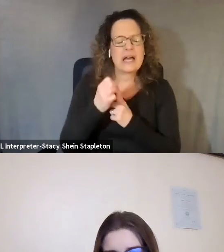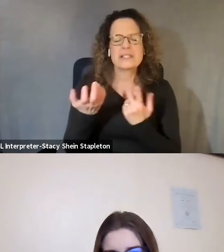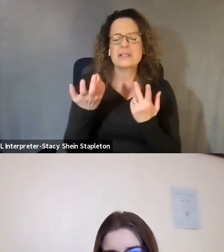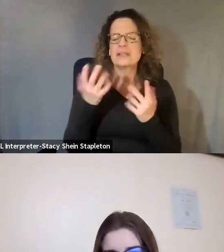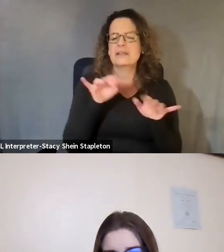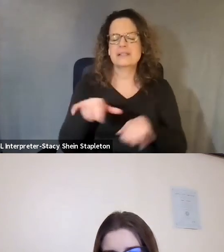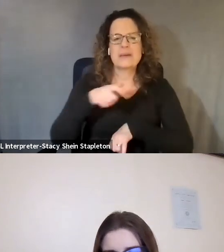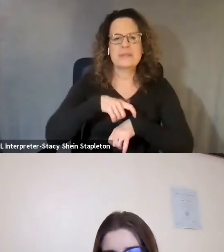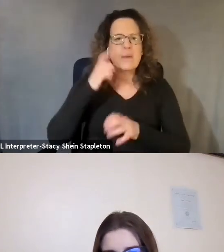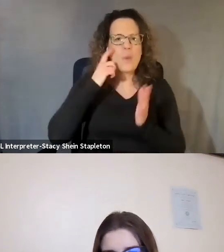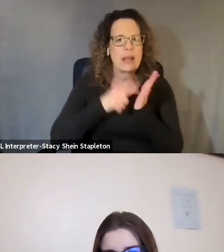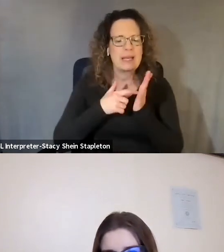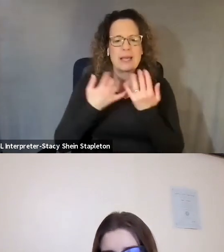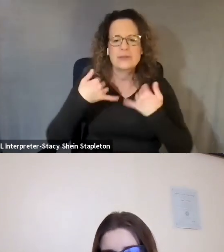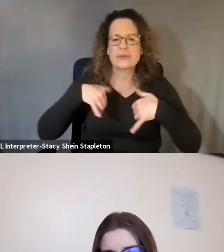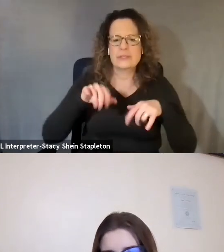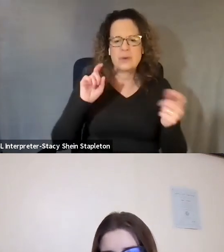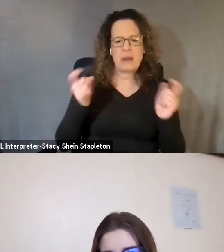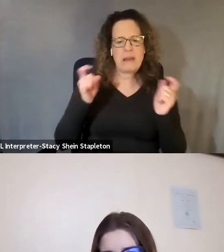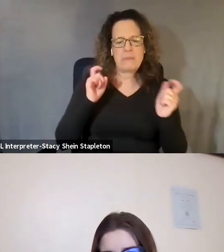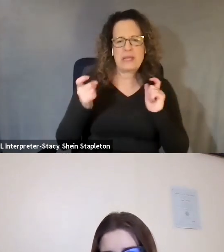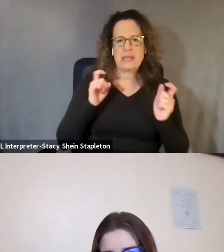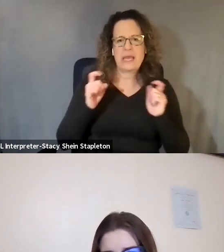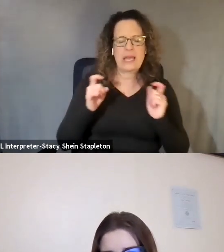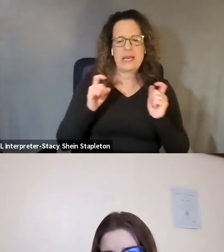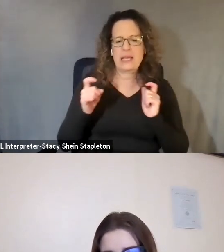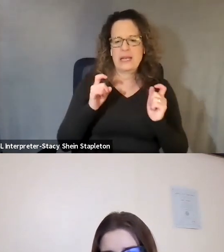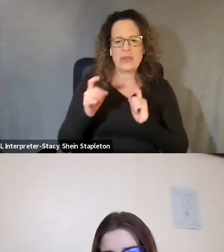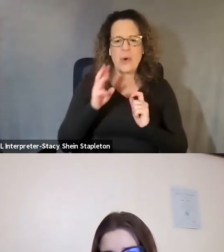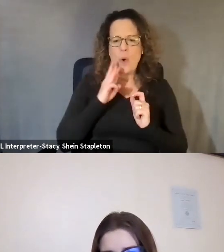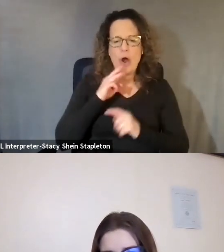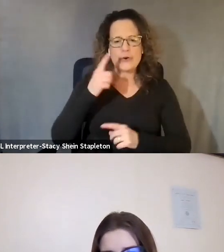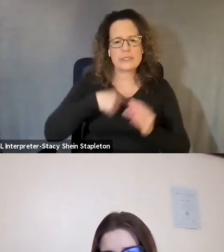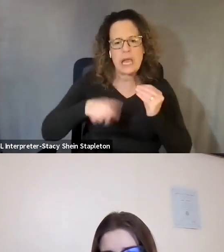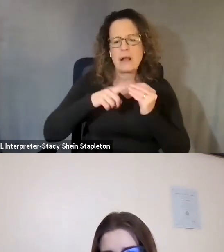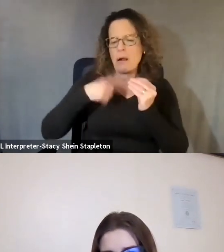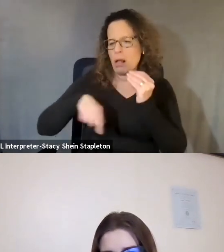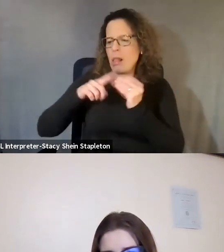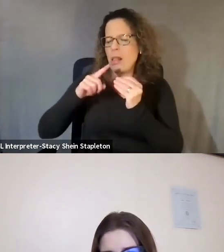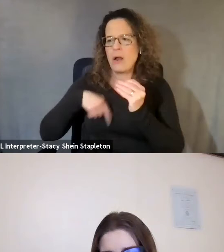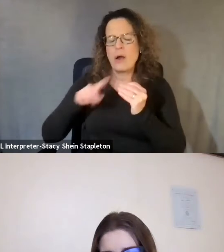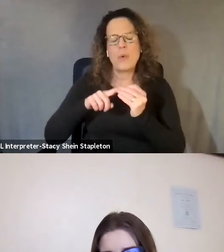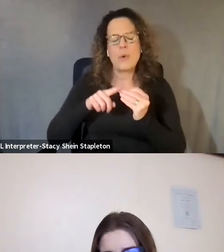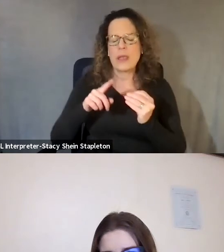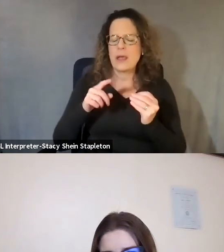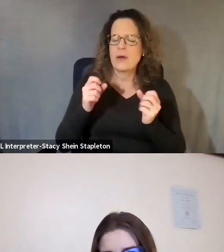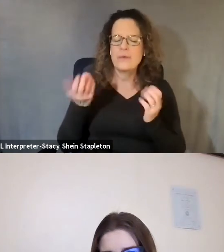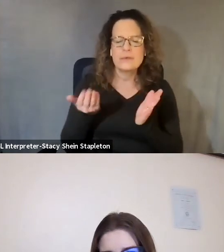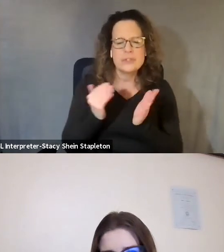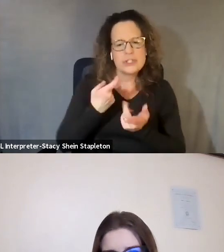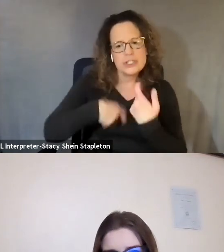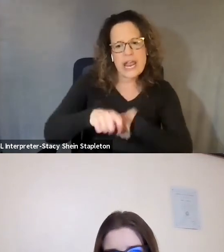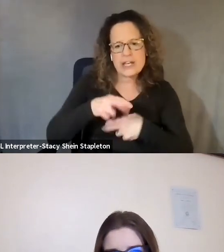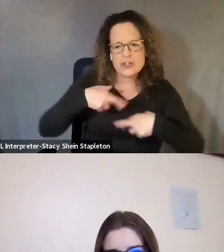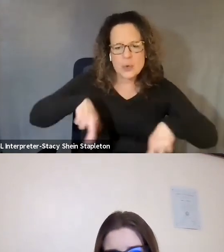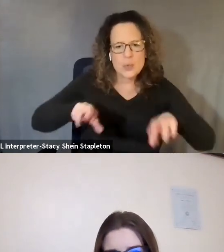time recognizing we have so manipulated the hydrological cycle. We have so replumbed this region that